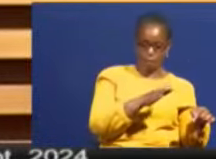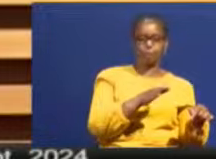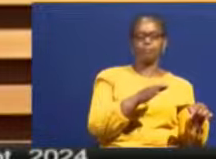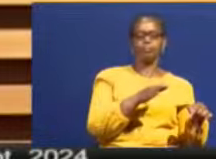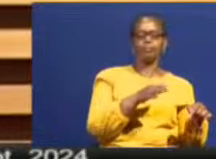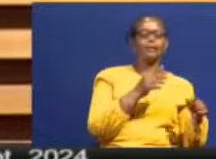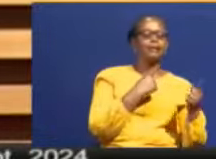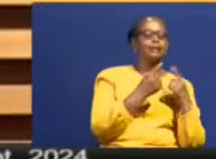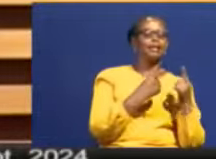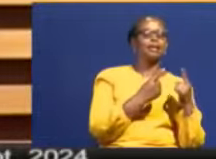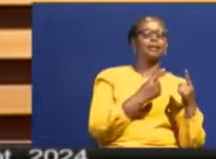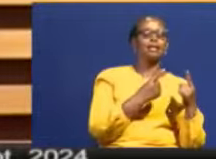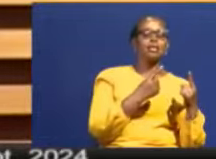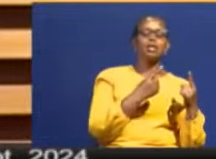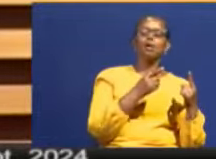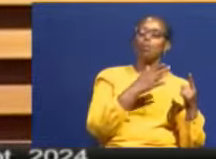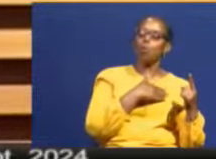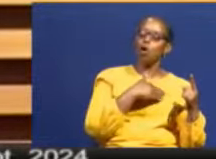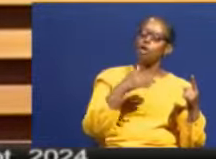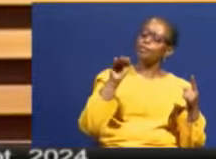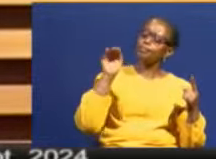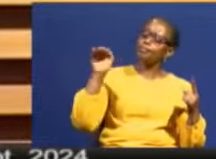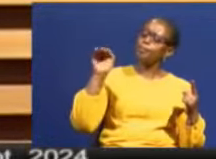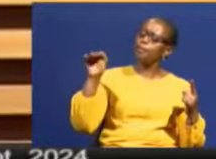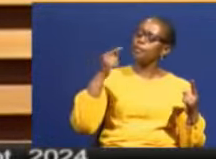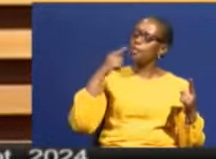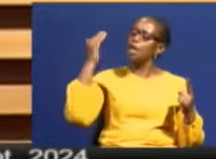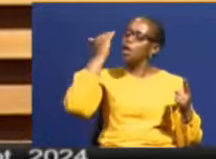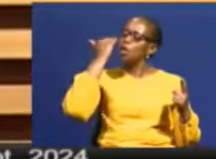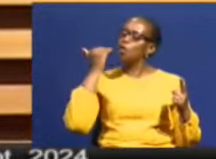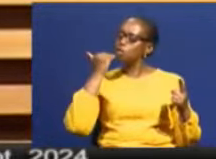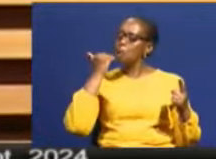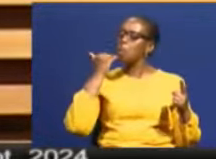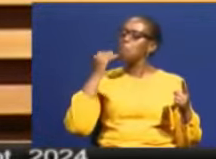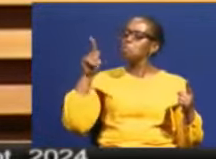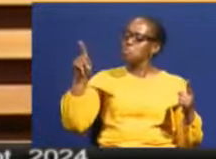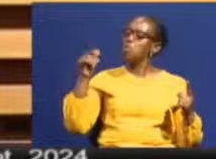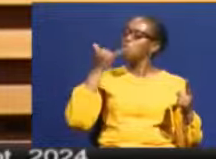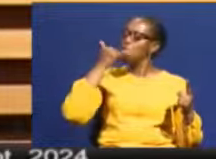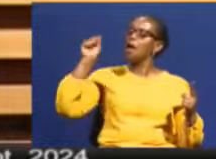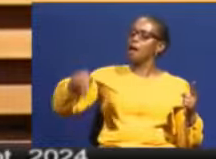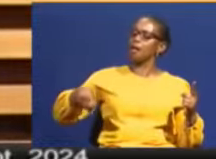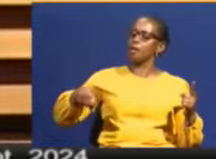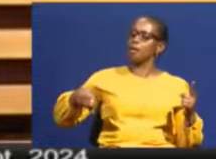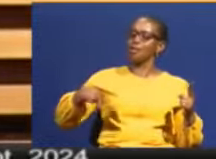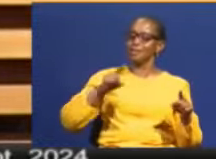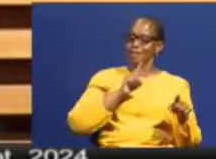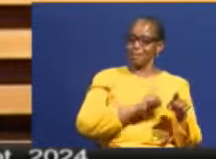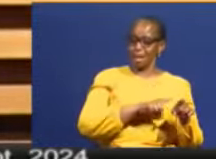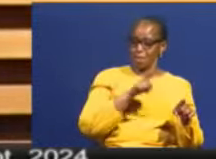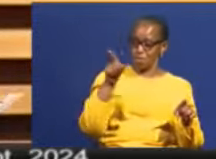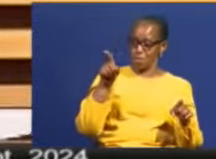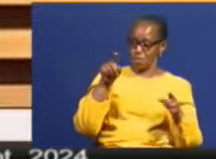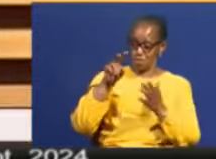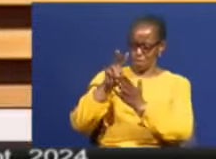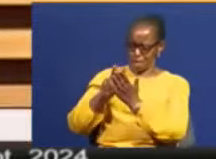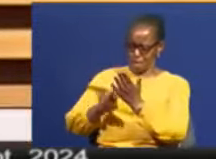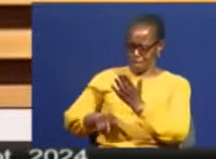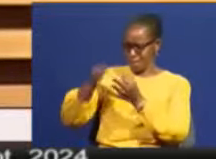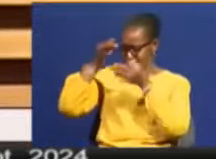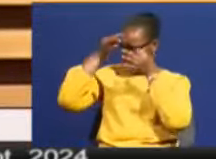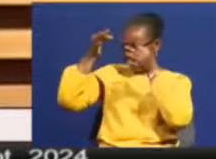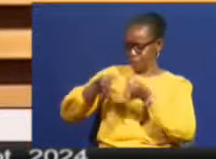that even the courts can err, that they can make mistakes, Mr. Speaker. When you read that judgment, Madam Speaker, you